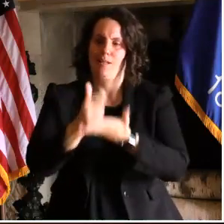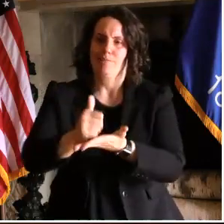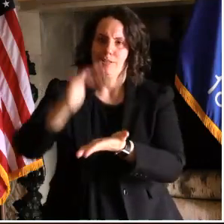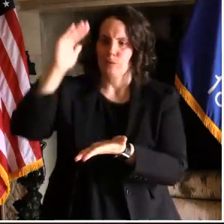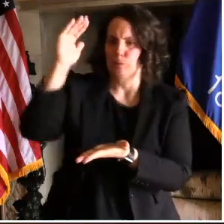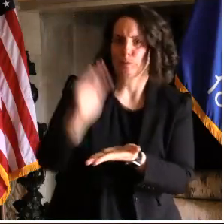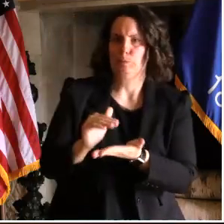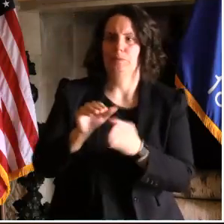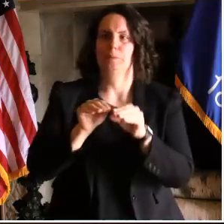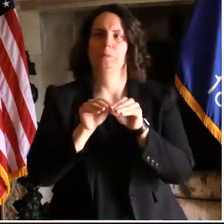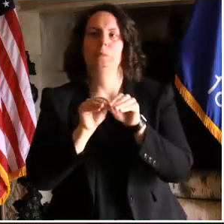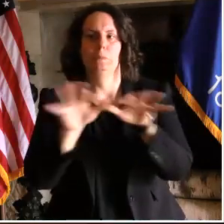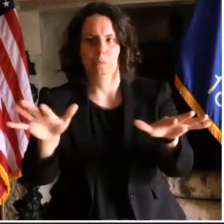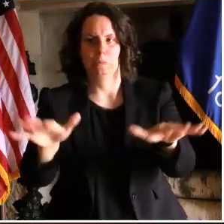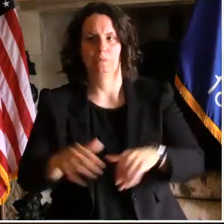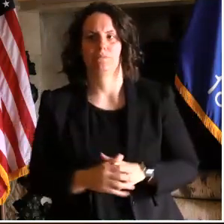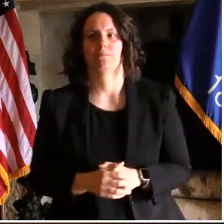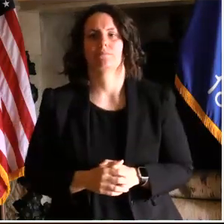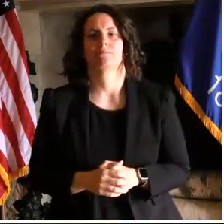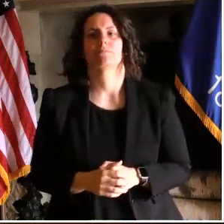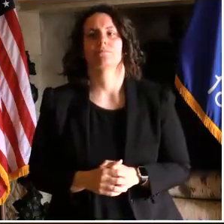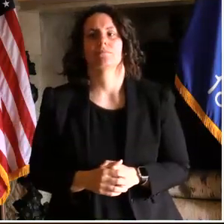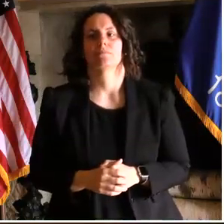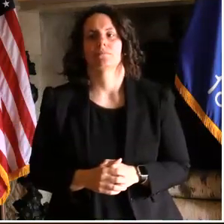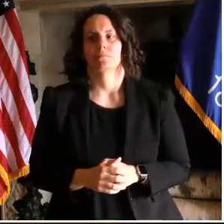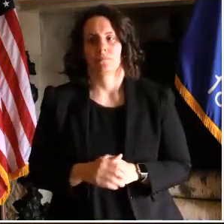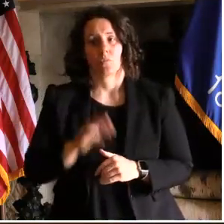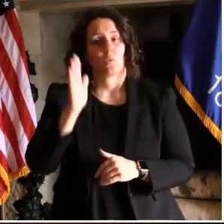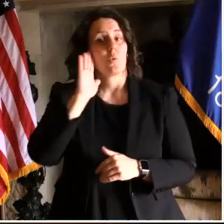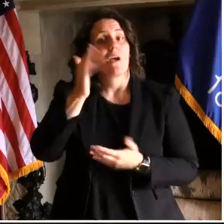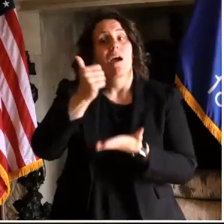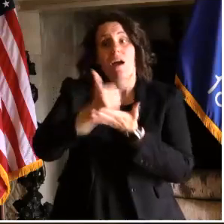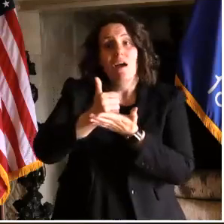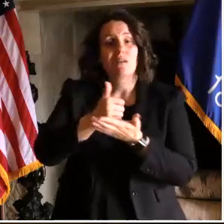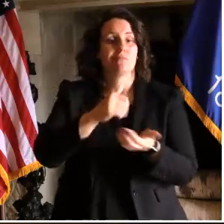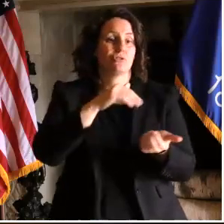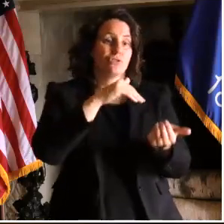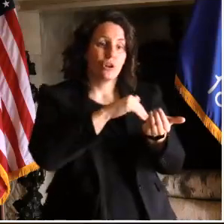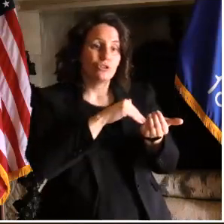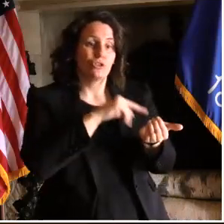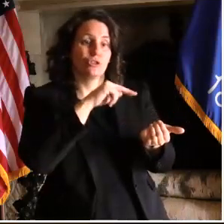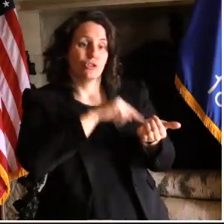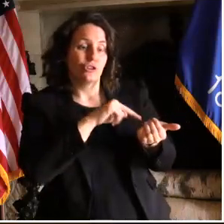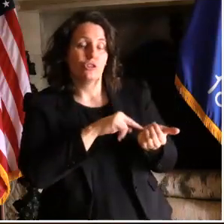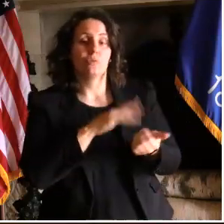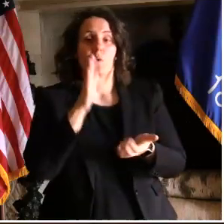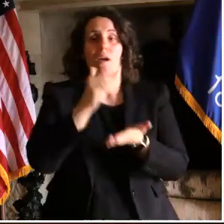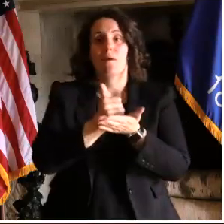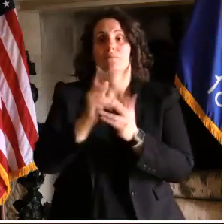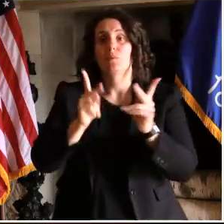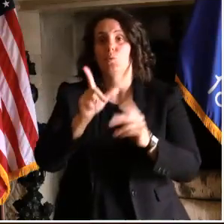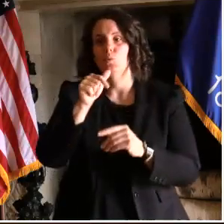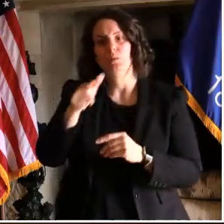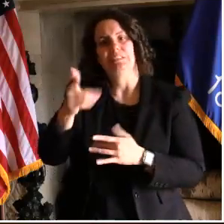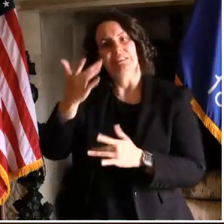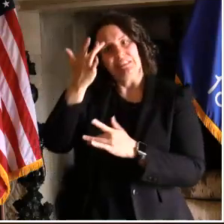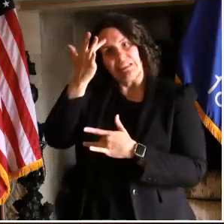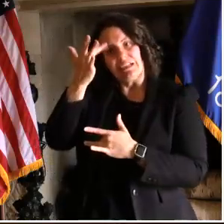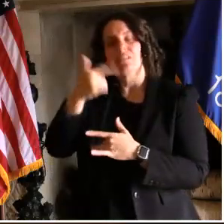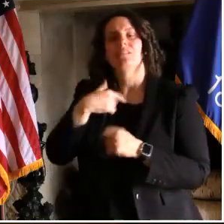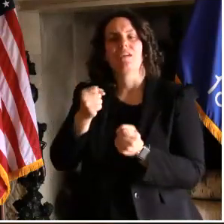good for our healthcare providers and first responders, and it's good for you because it means you are taking the precautions that are necessary to keep